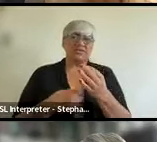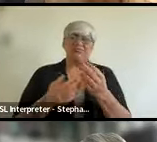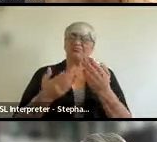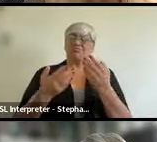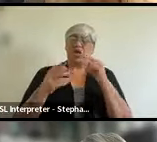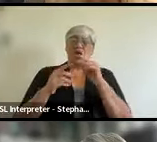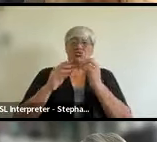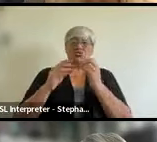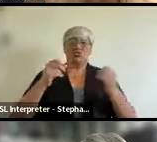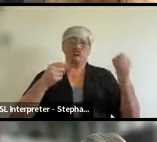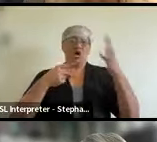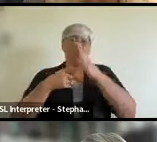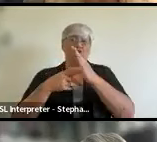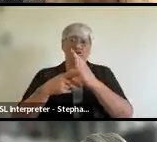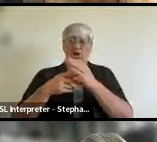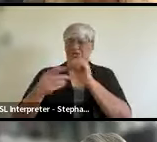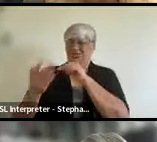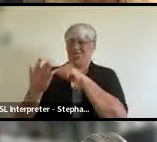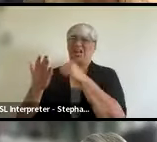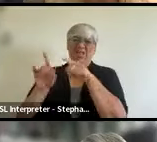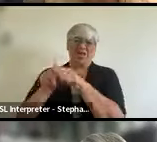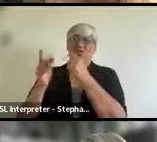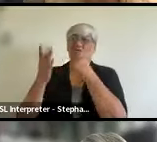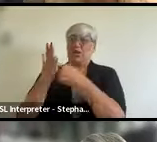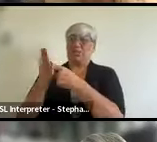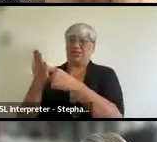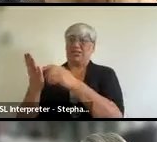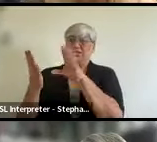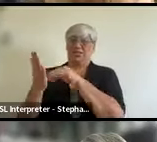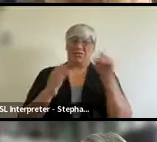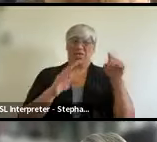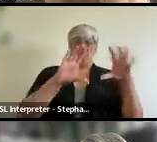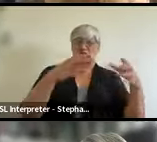prioritise any of the recommendations that may come out of that group?